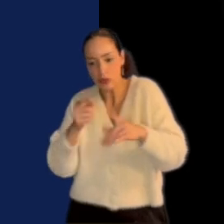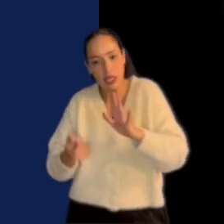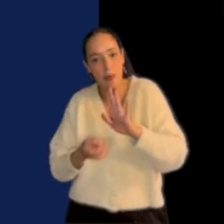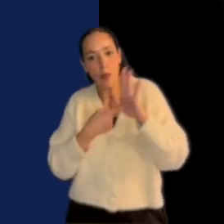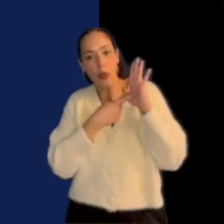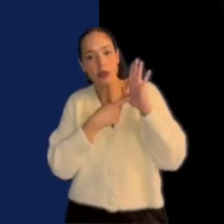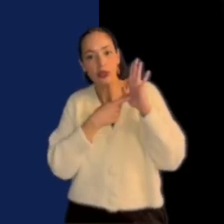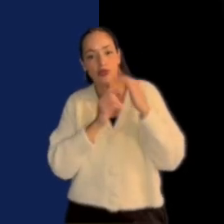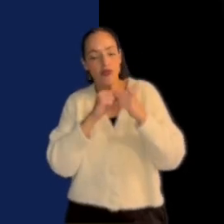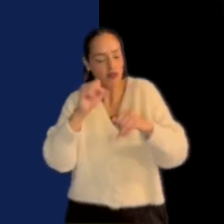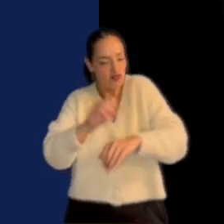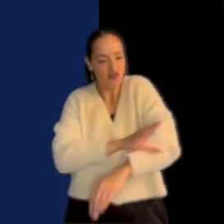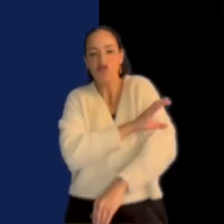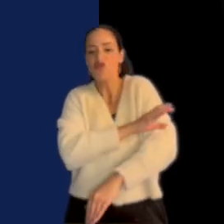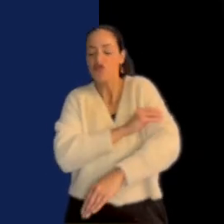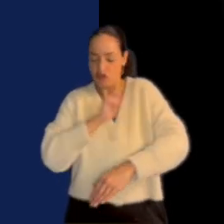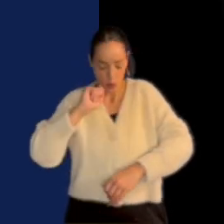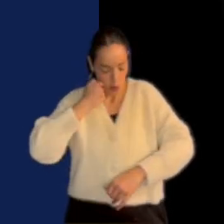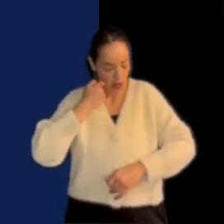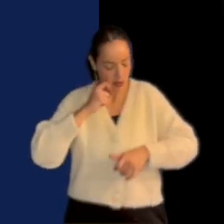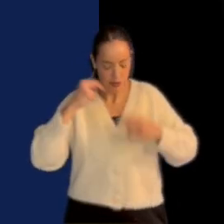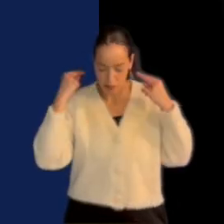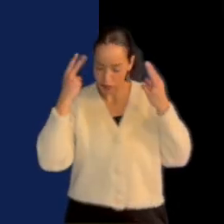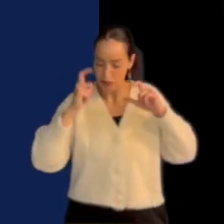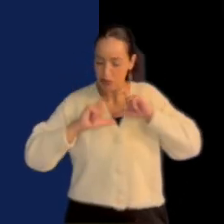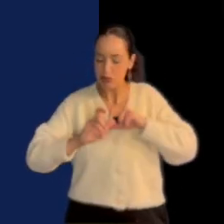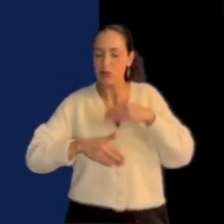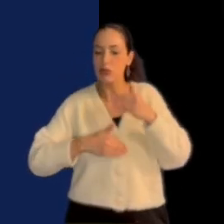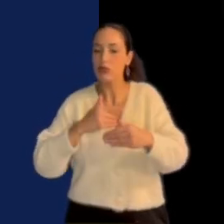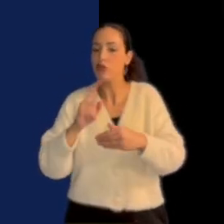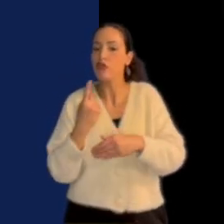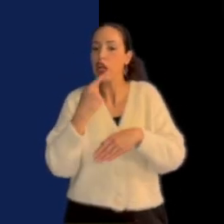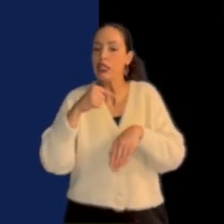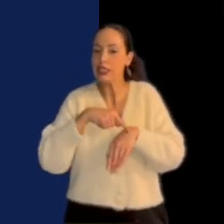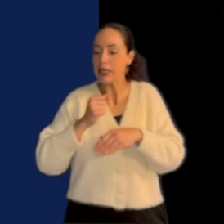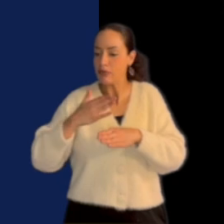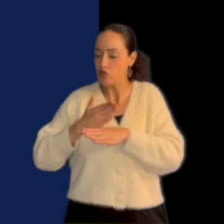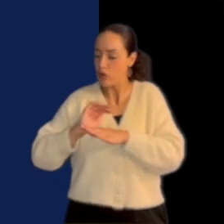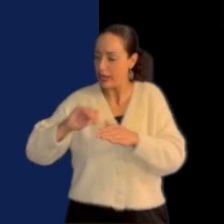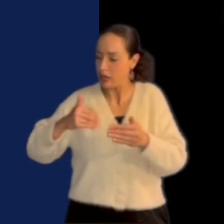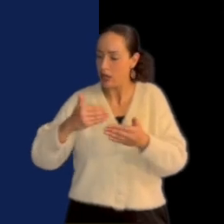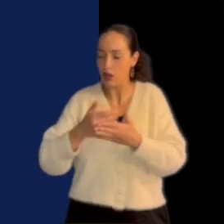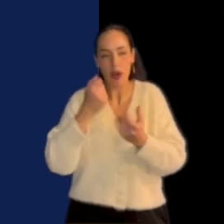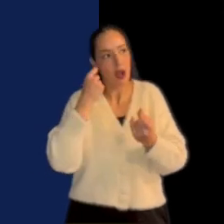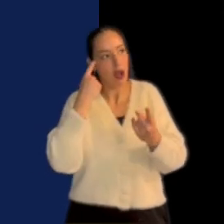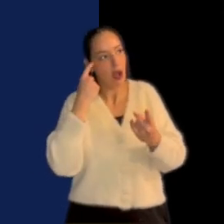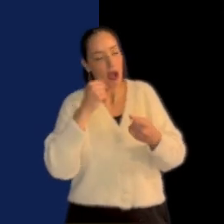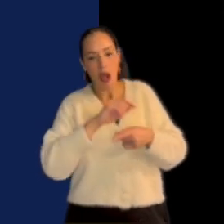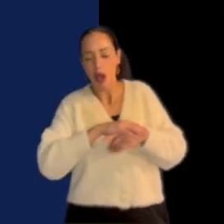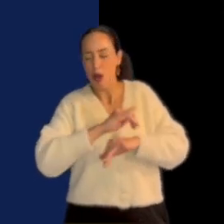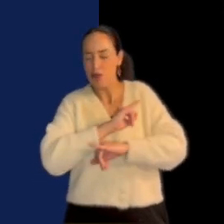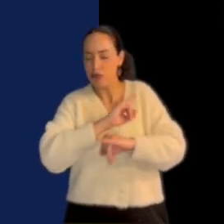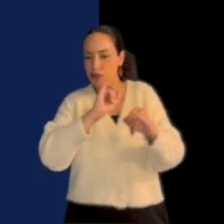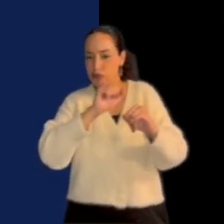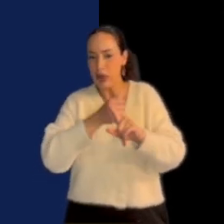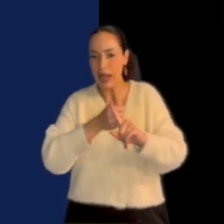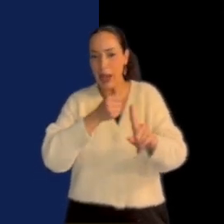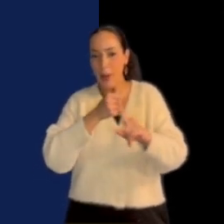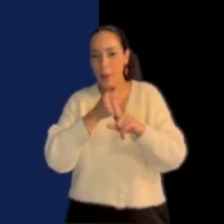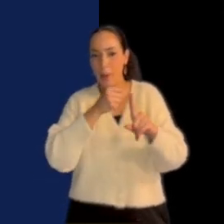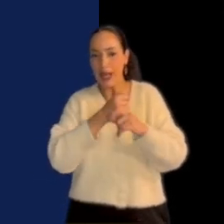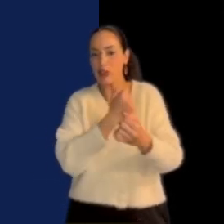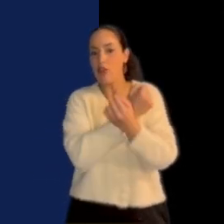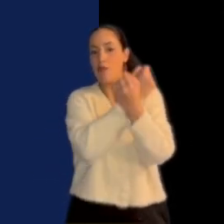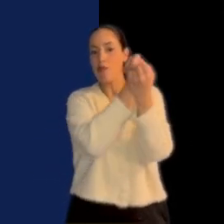But it was also probably the first time in my career that I'd observed firsthand the devastating impact of organisational power, and felt compelled and able